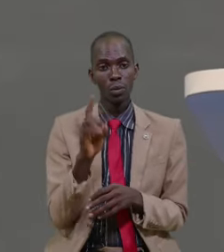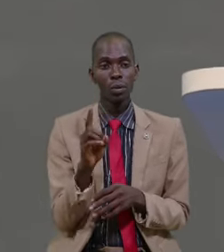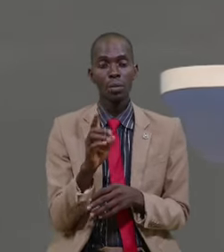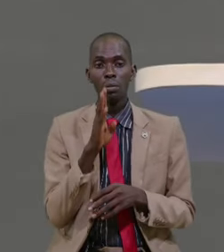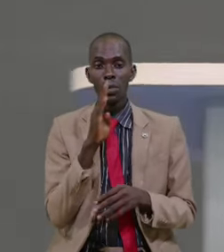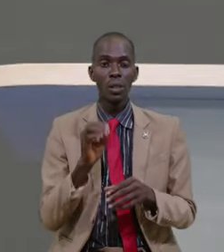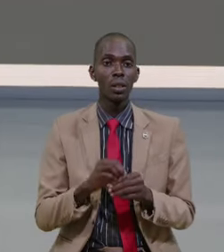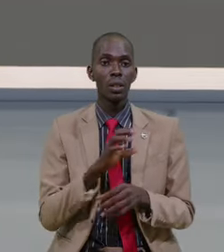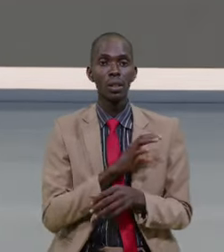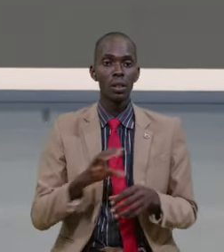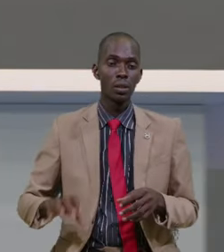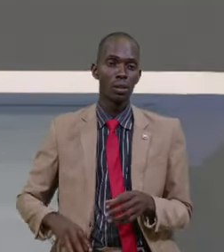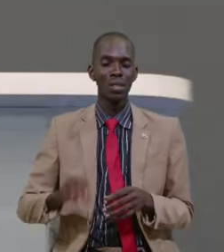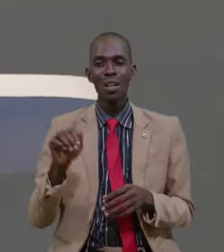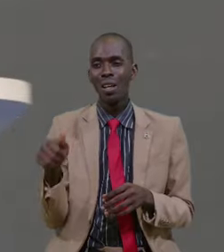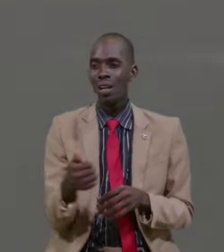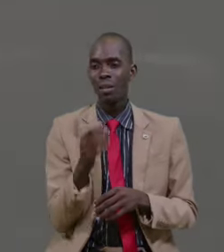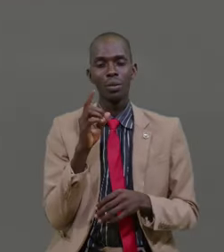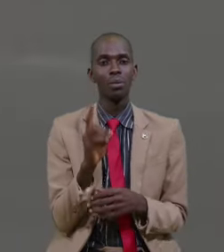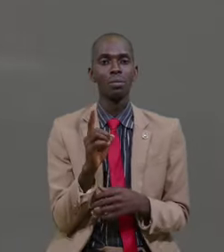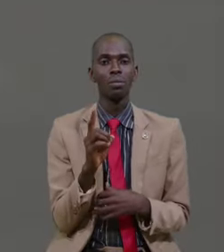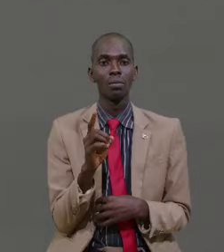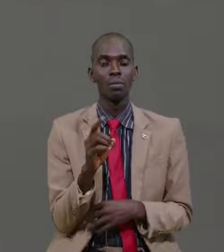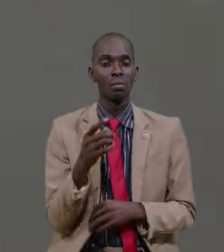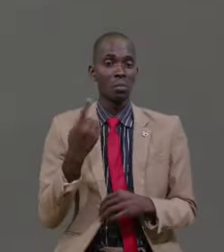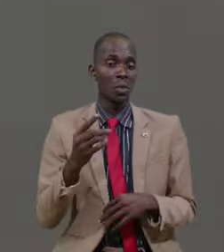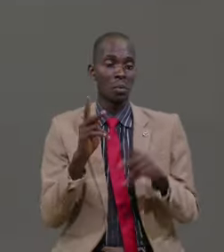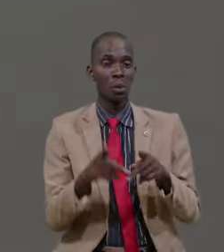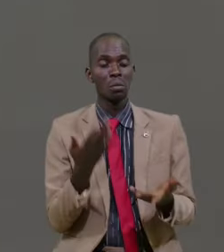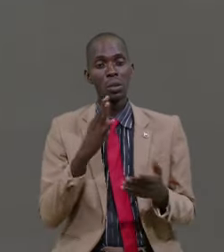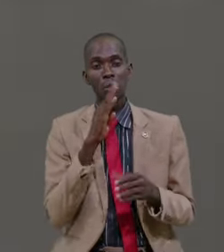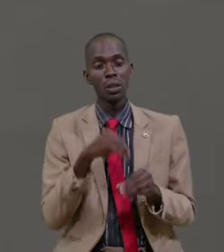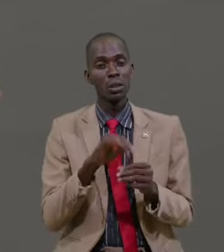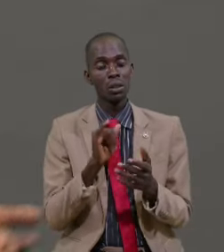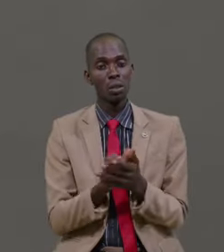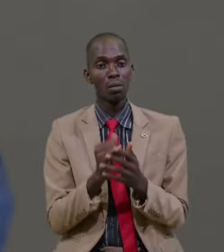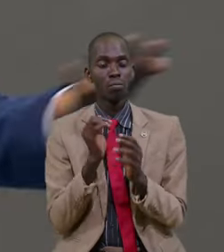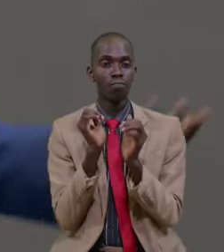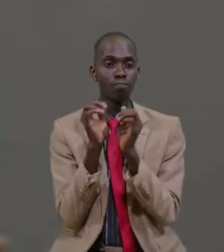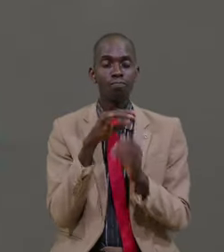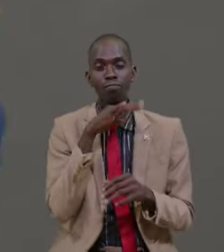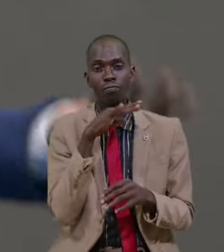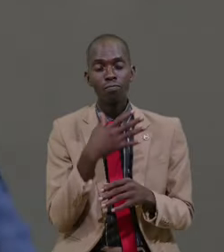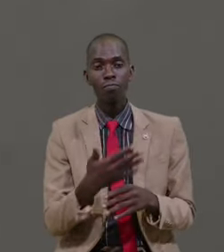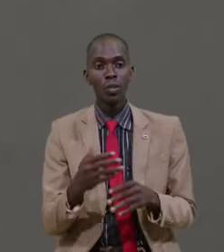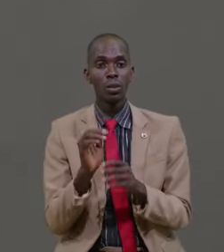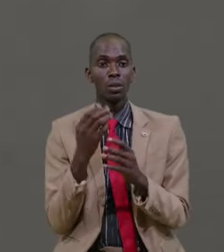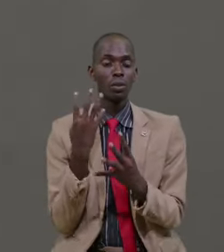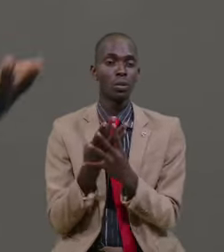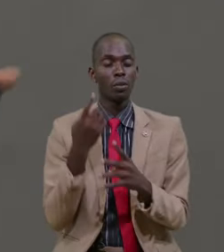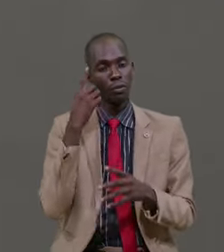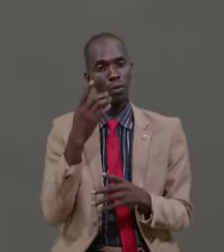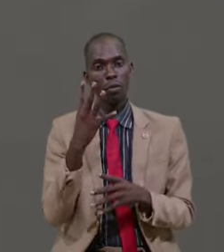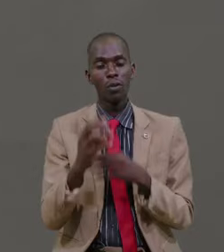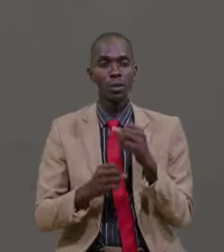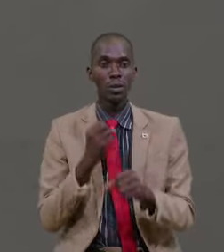Christ, any man, he might have been in that corruption for 4 days, or 4 weeks, or 4 years, or 40 years, or